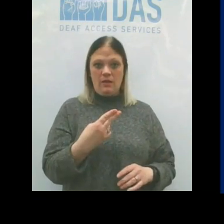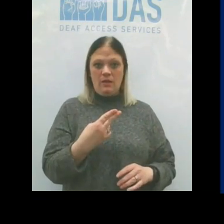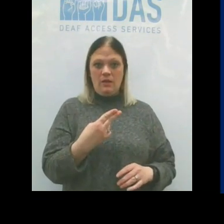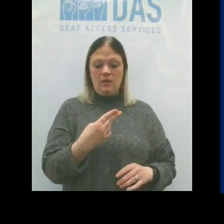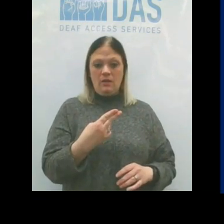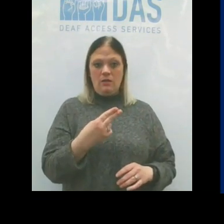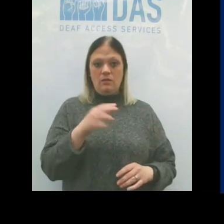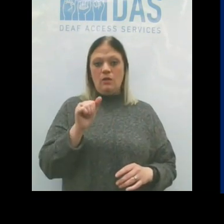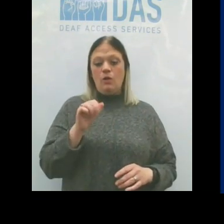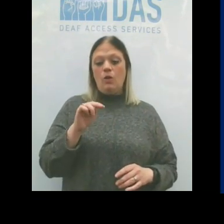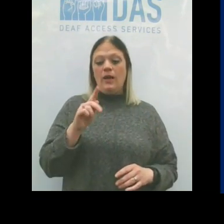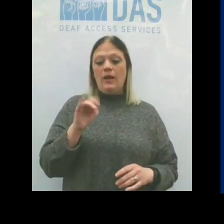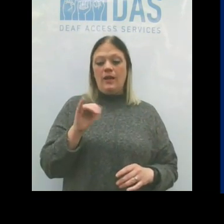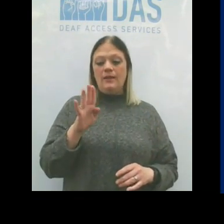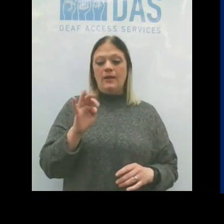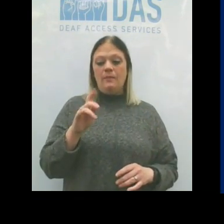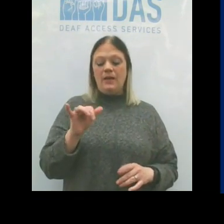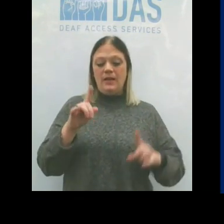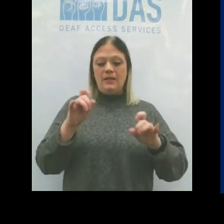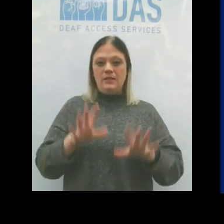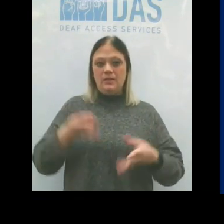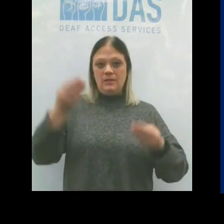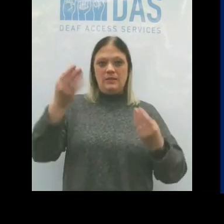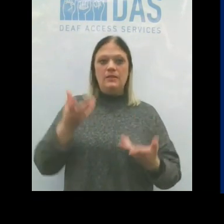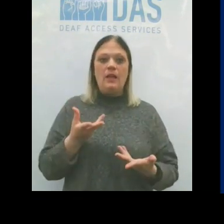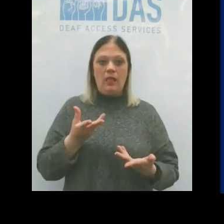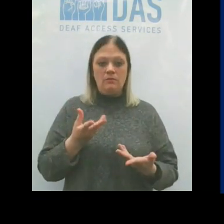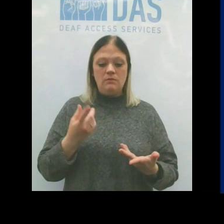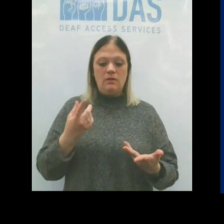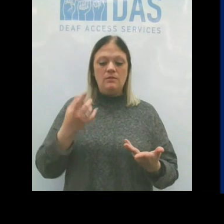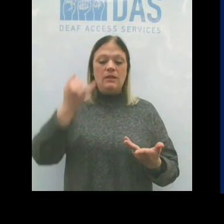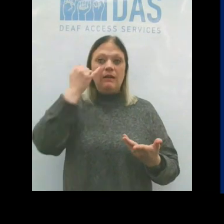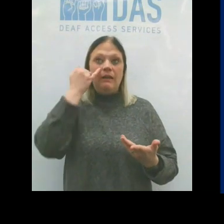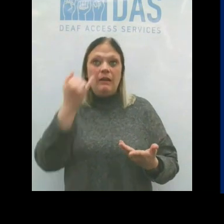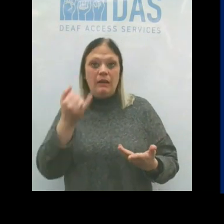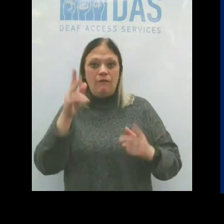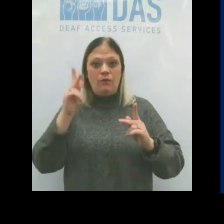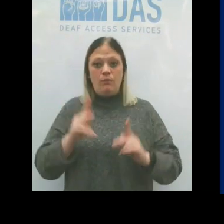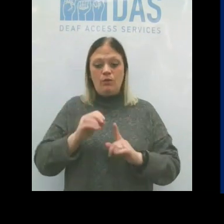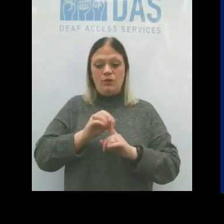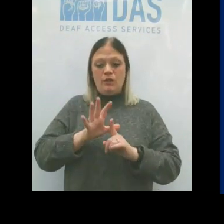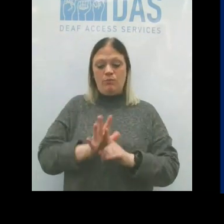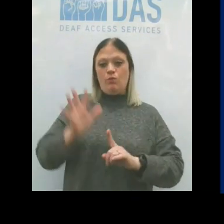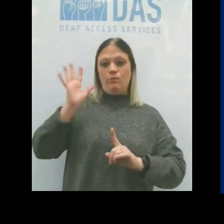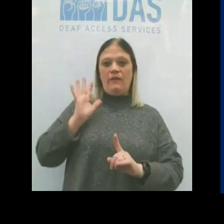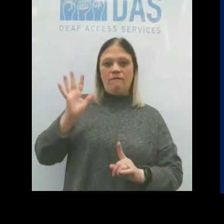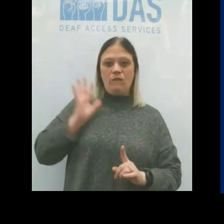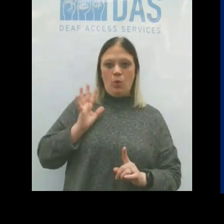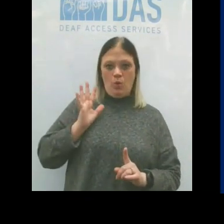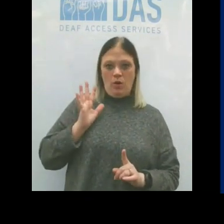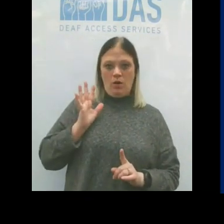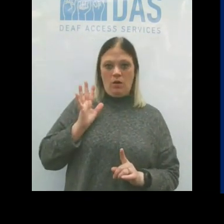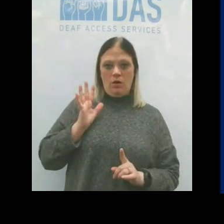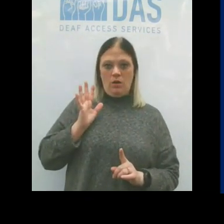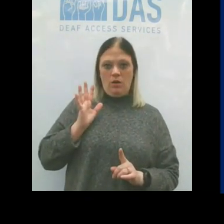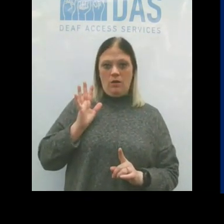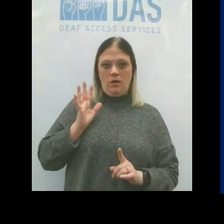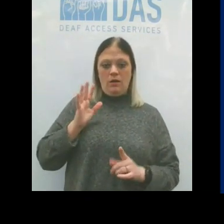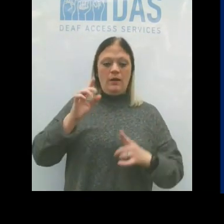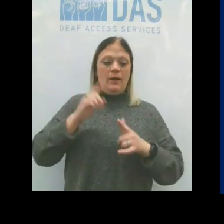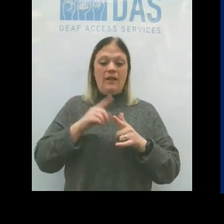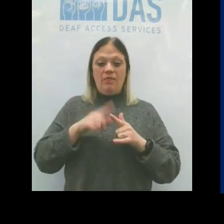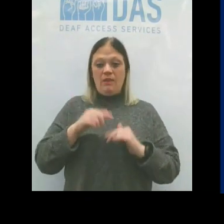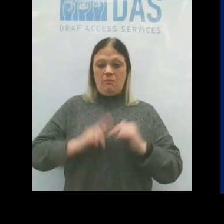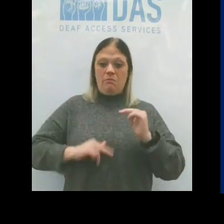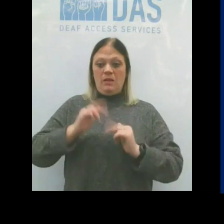Remember, antibody testing is just telling us whether a person has been exposed in the past and to COVID-19 and mounted an